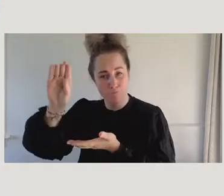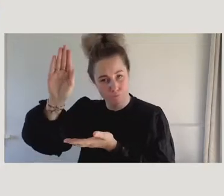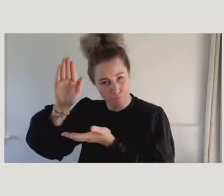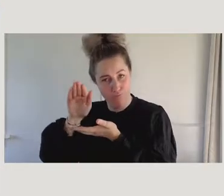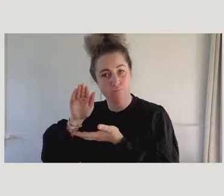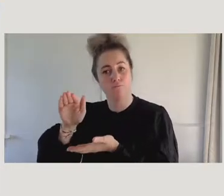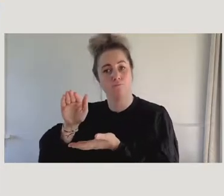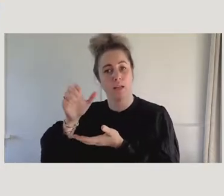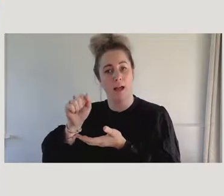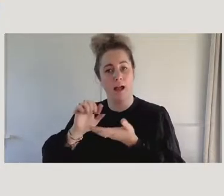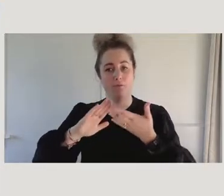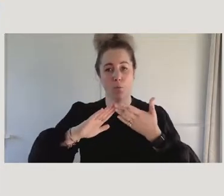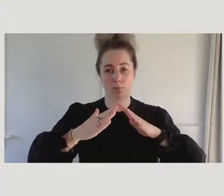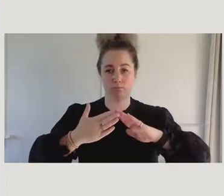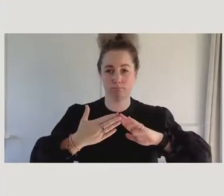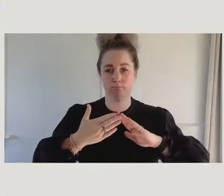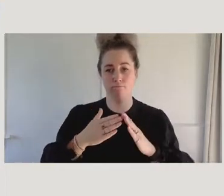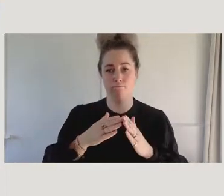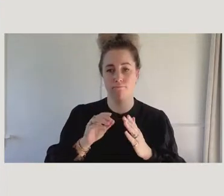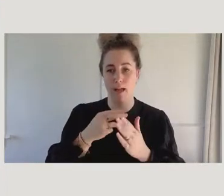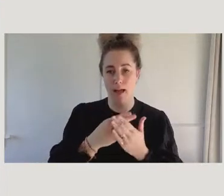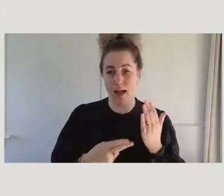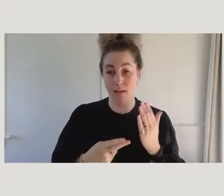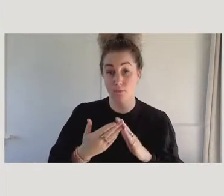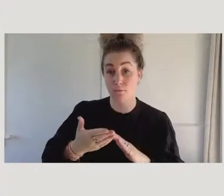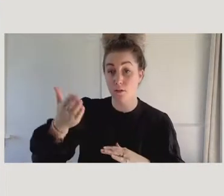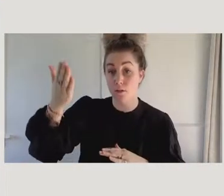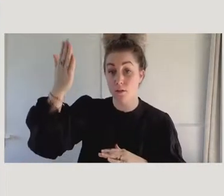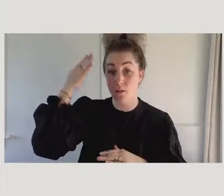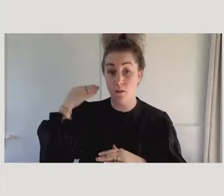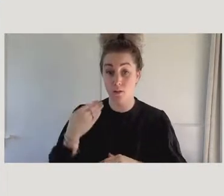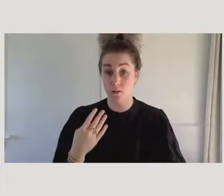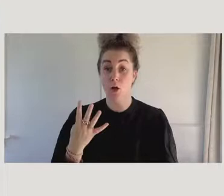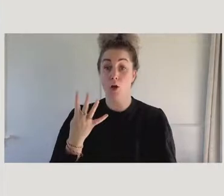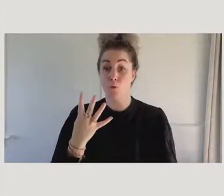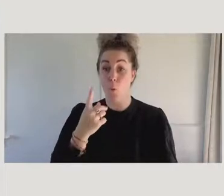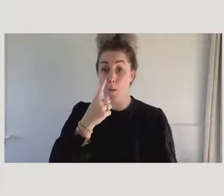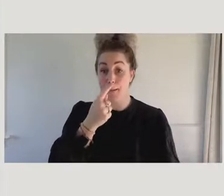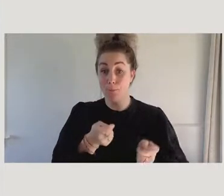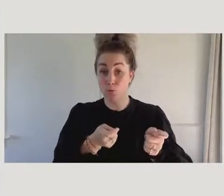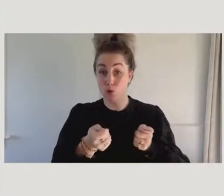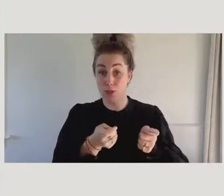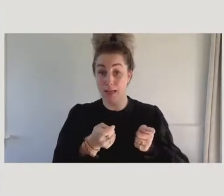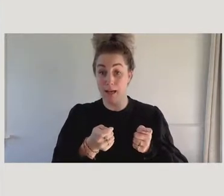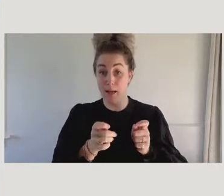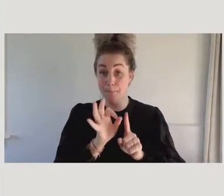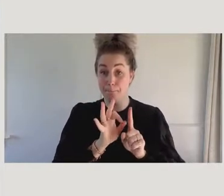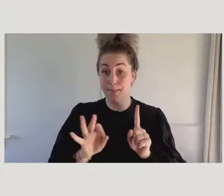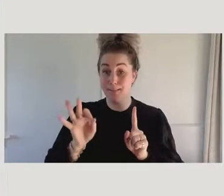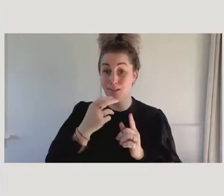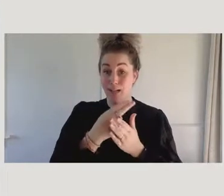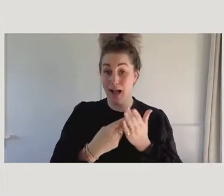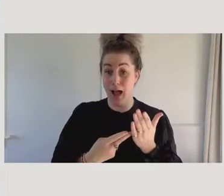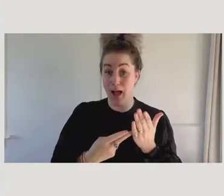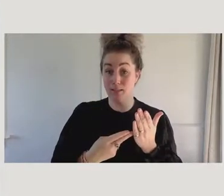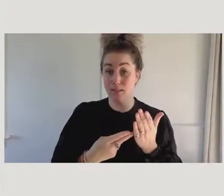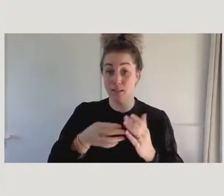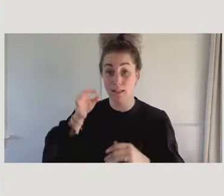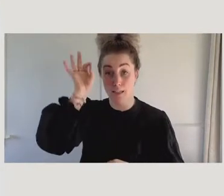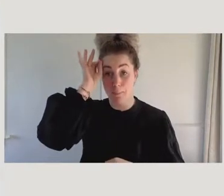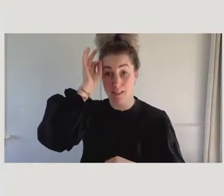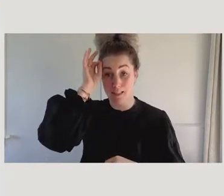day and these chairs of the Pacific Arts committee under the legislation